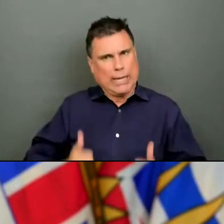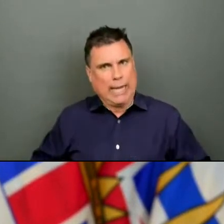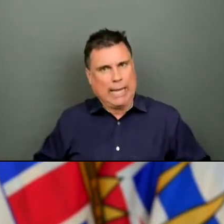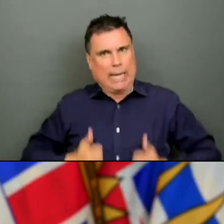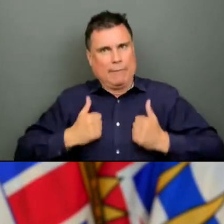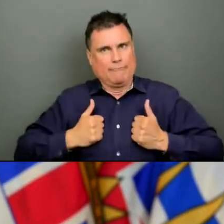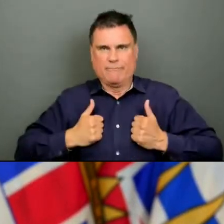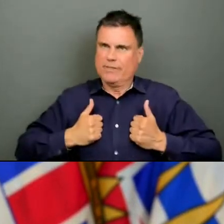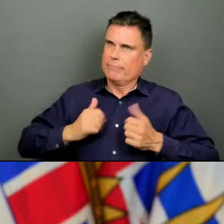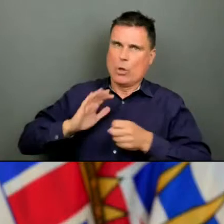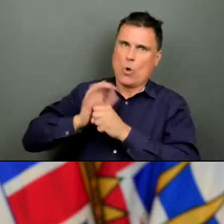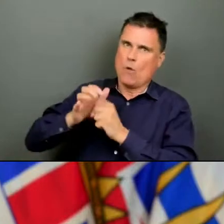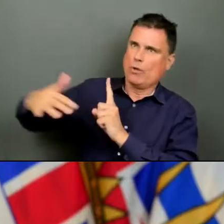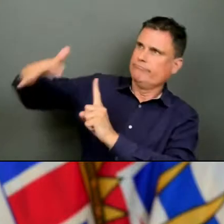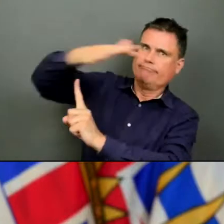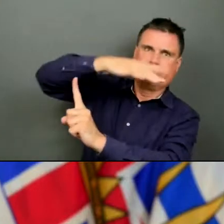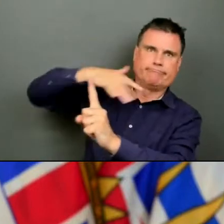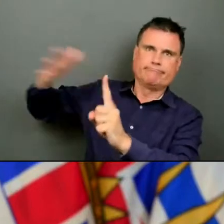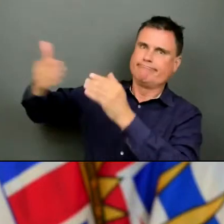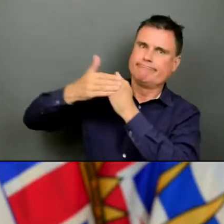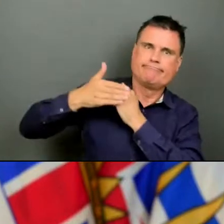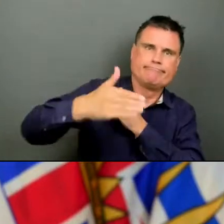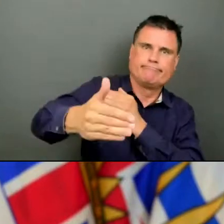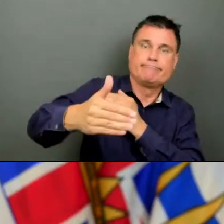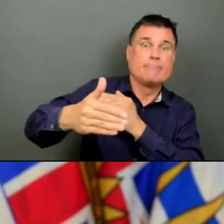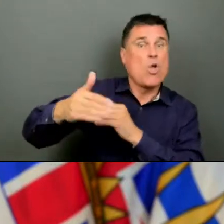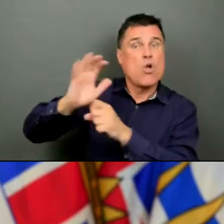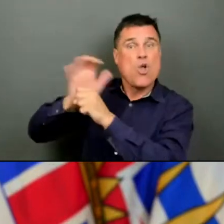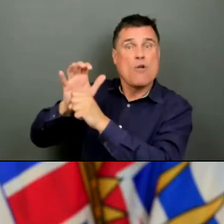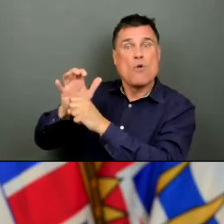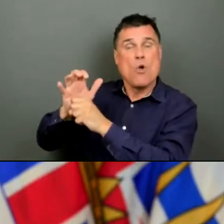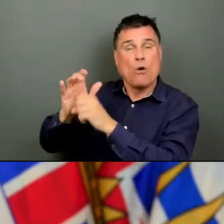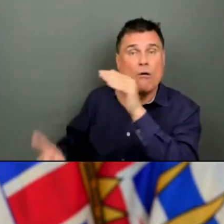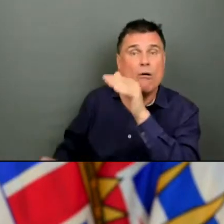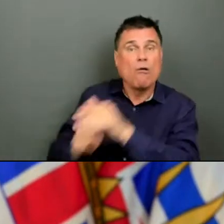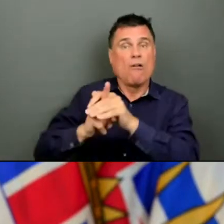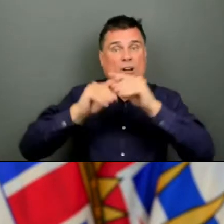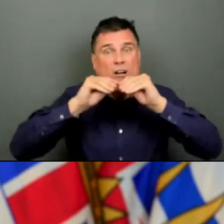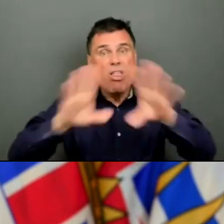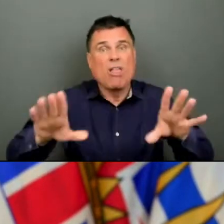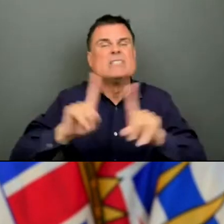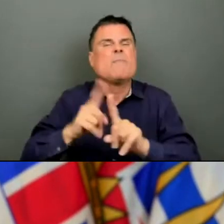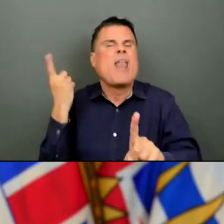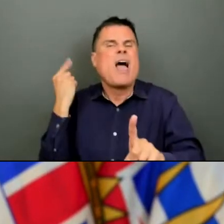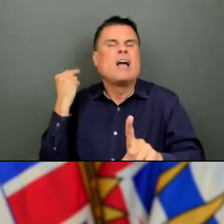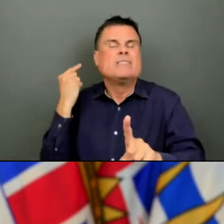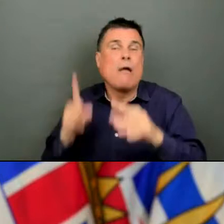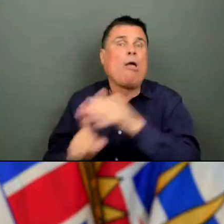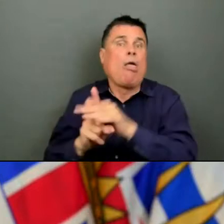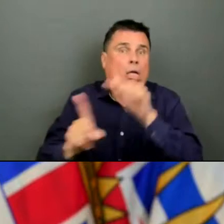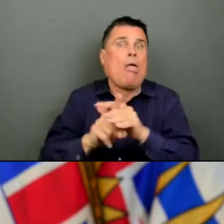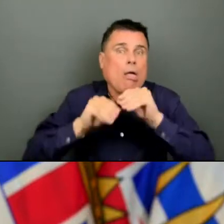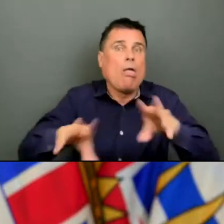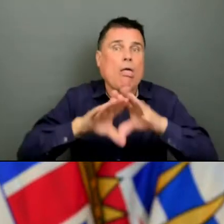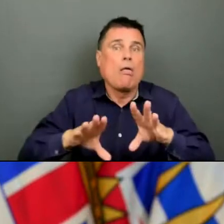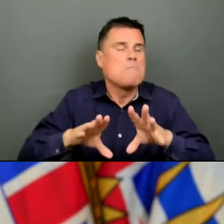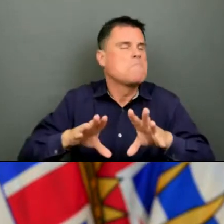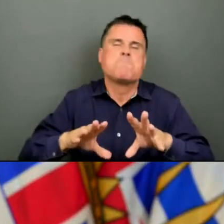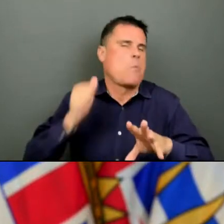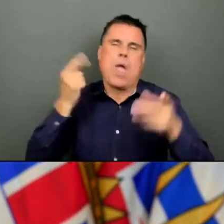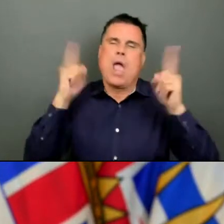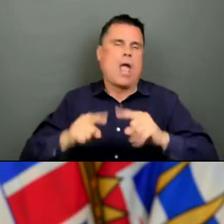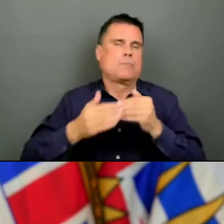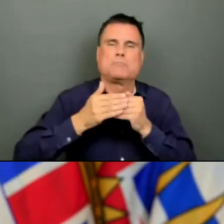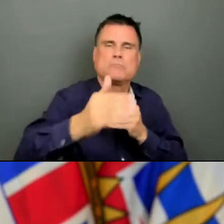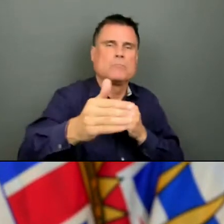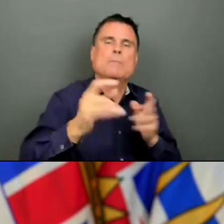going to spread widely in the community the way it did even a few weeks ago. Richard, do you have a follow-up?